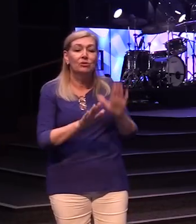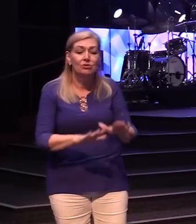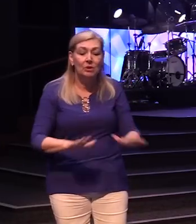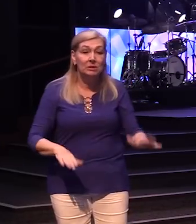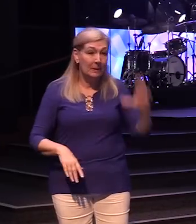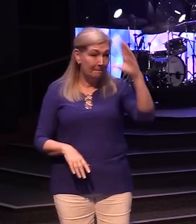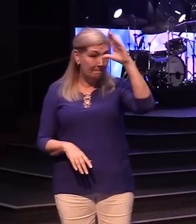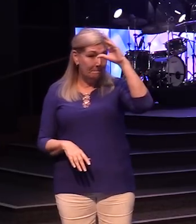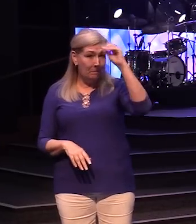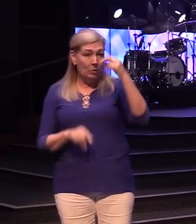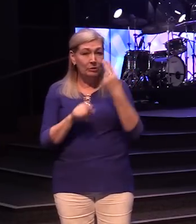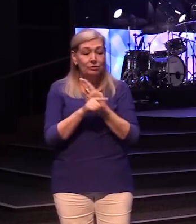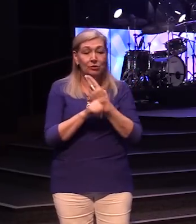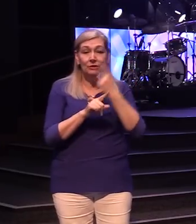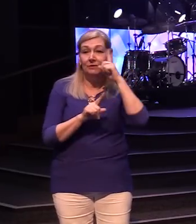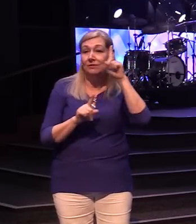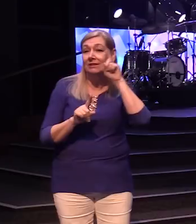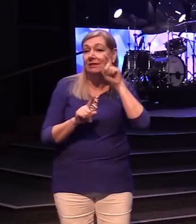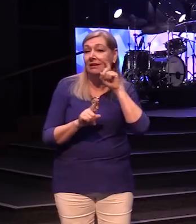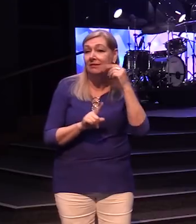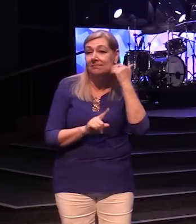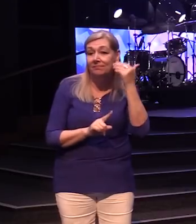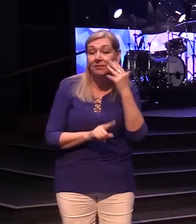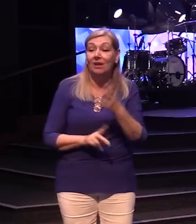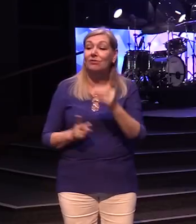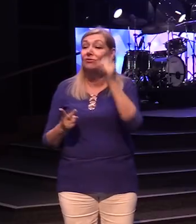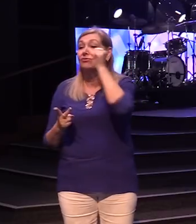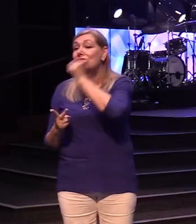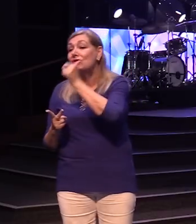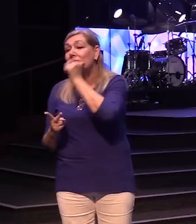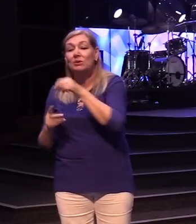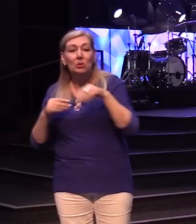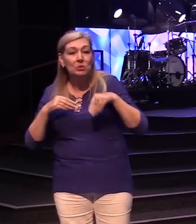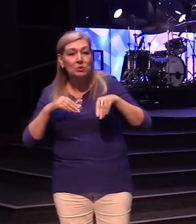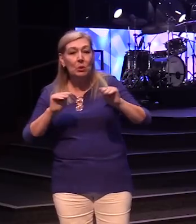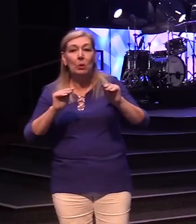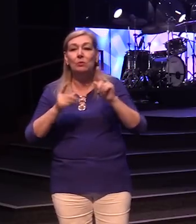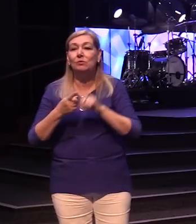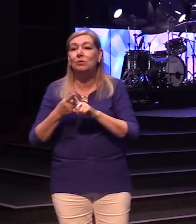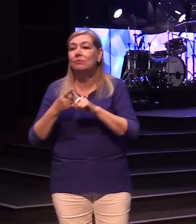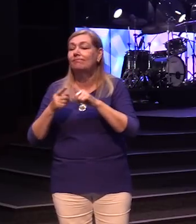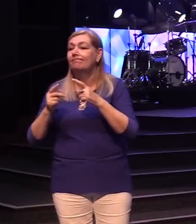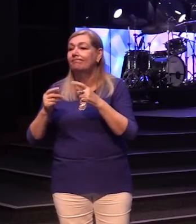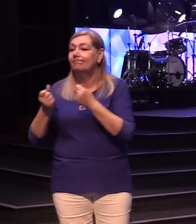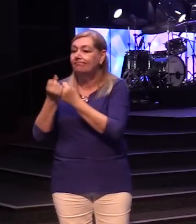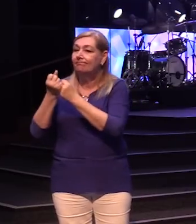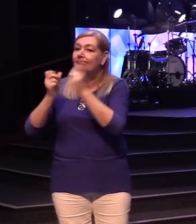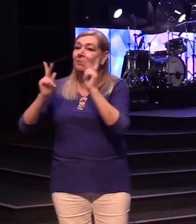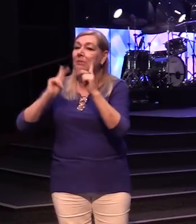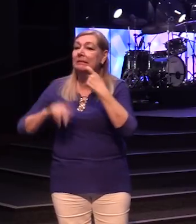boys are given for harlots and girls are sold to feed addictions.